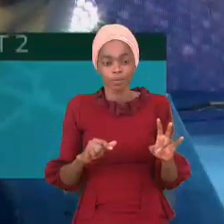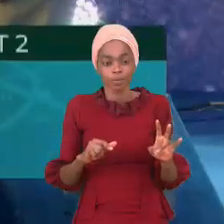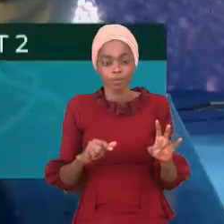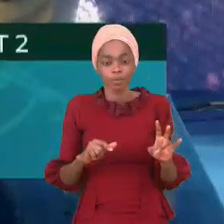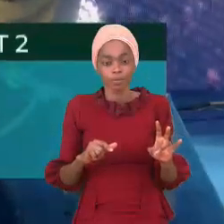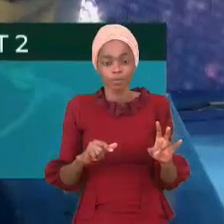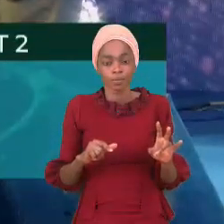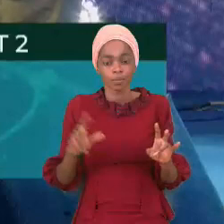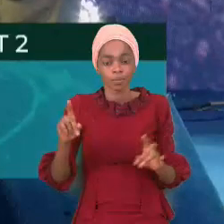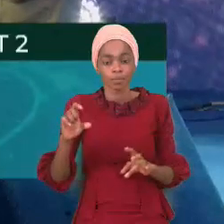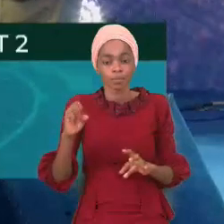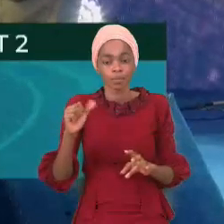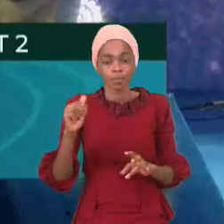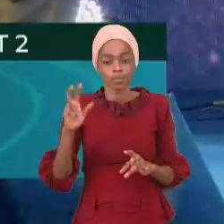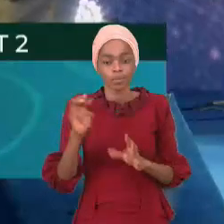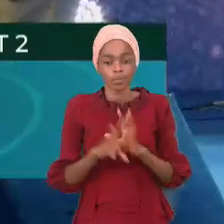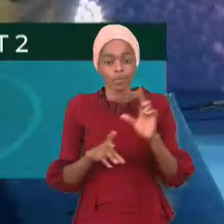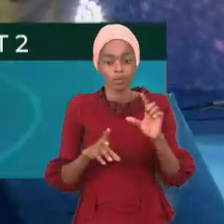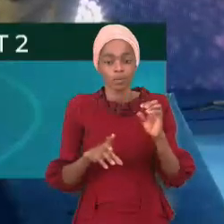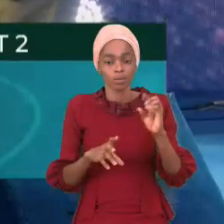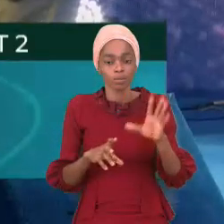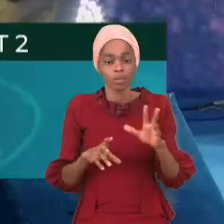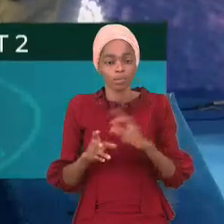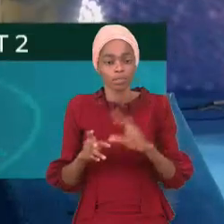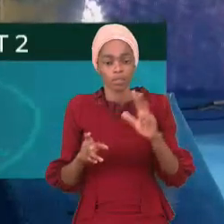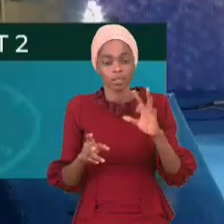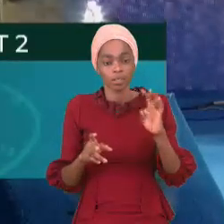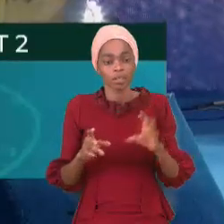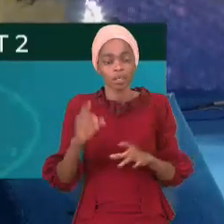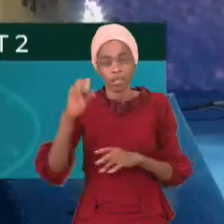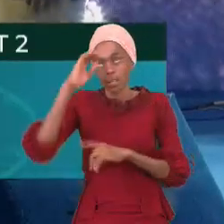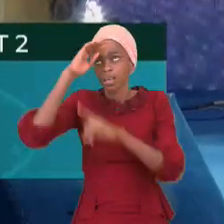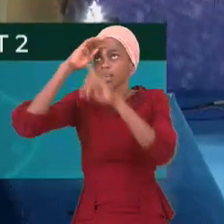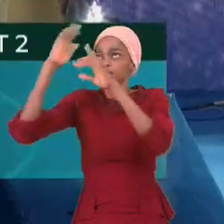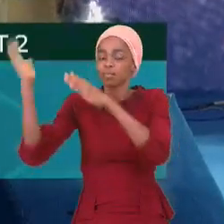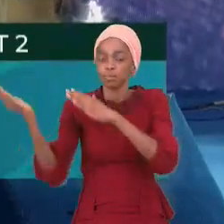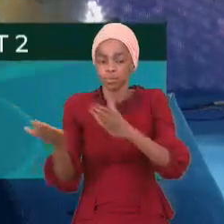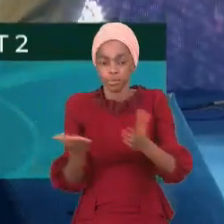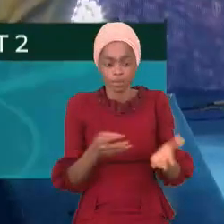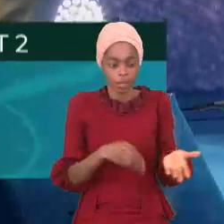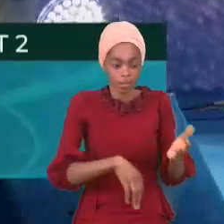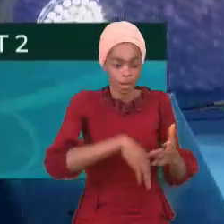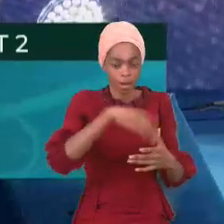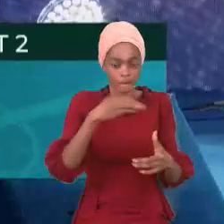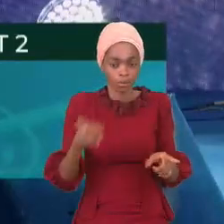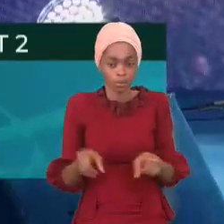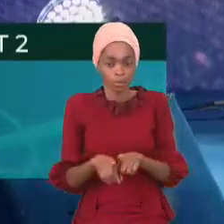verse 37. He brought them forth also with silver